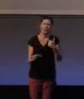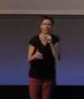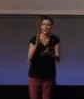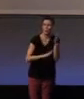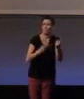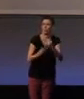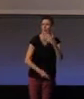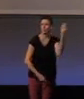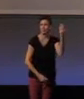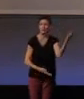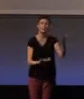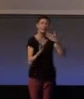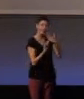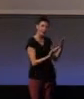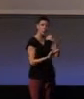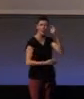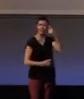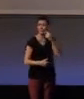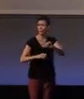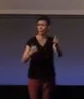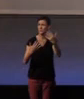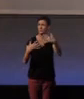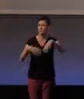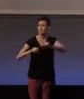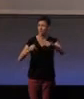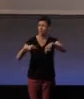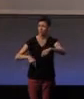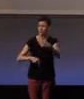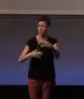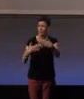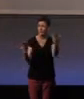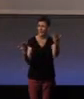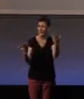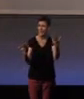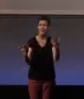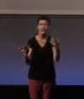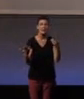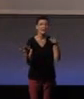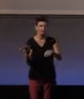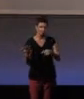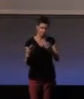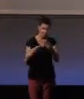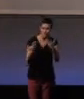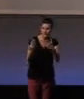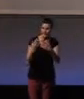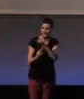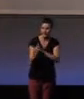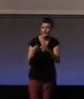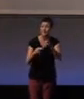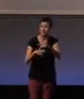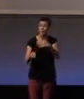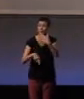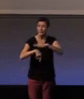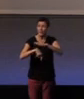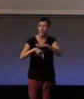for this uiting very good start of this three-day uit die en for day i'm eating en wanneer je halftime in